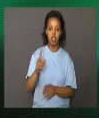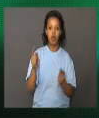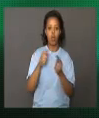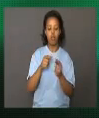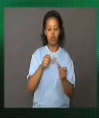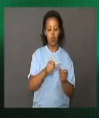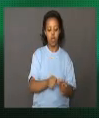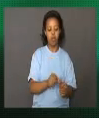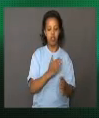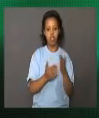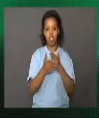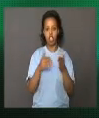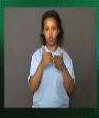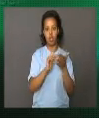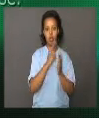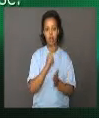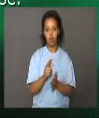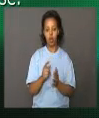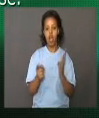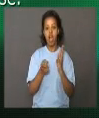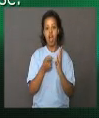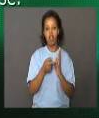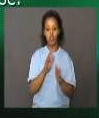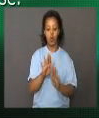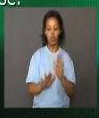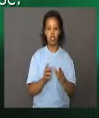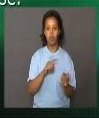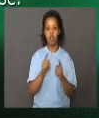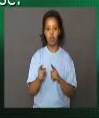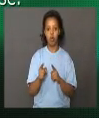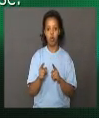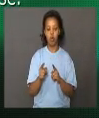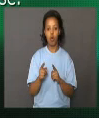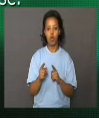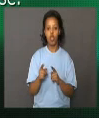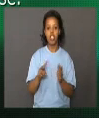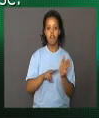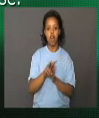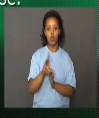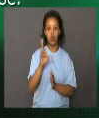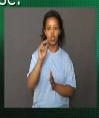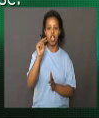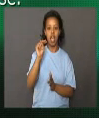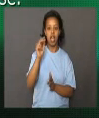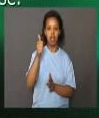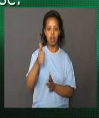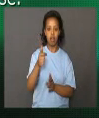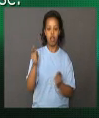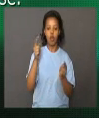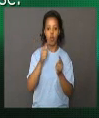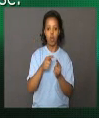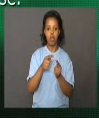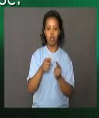latency. In the fourth step, the viral DNA is transcribed